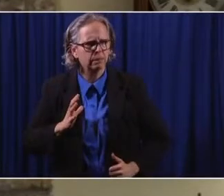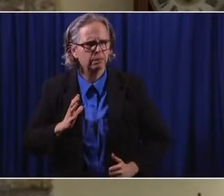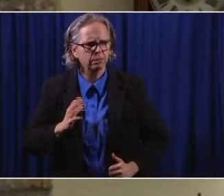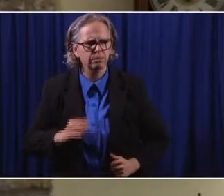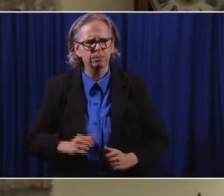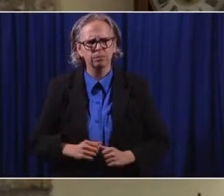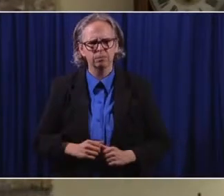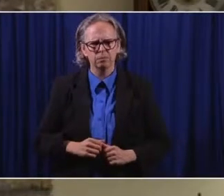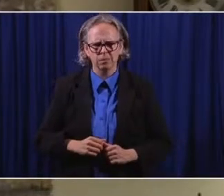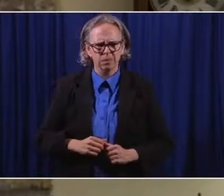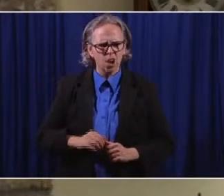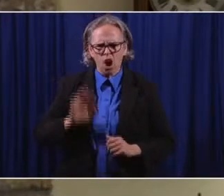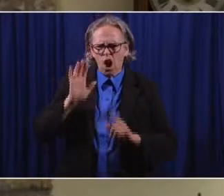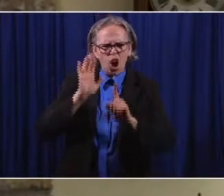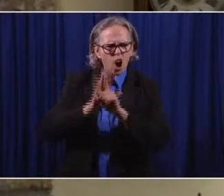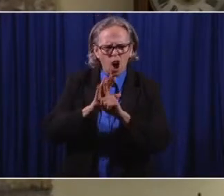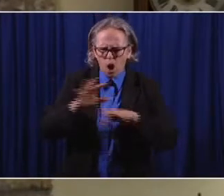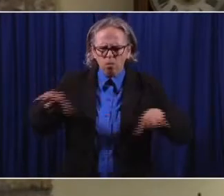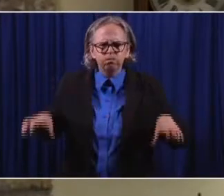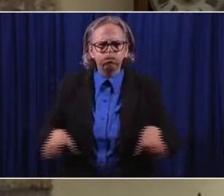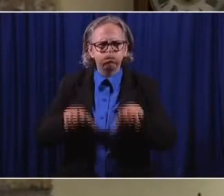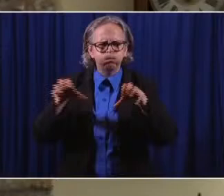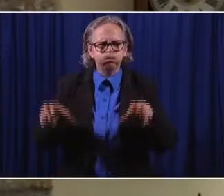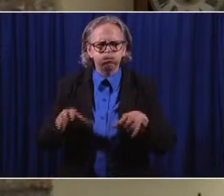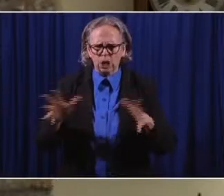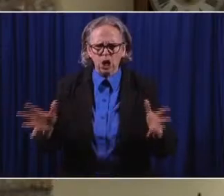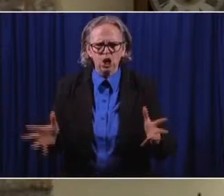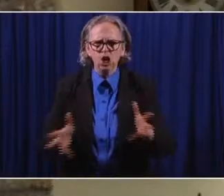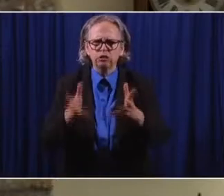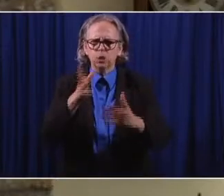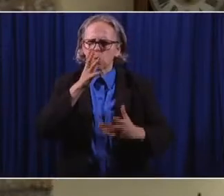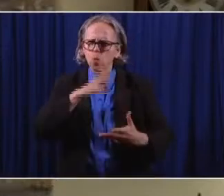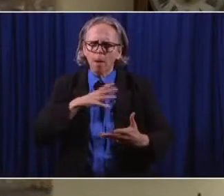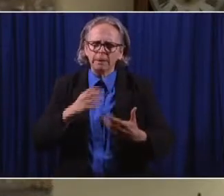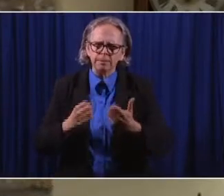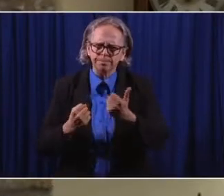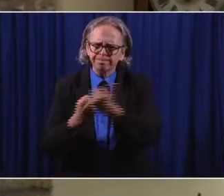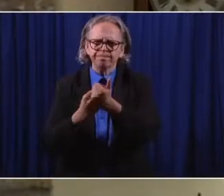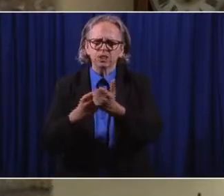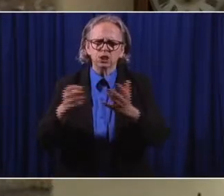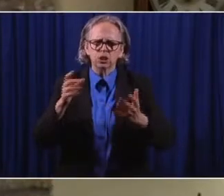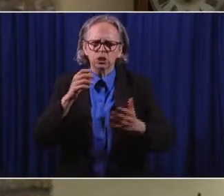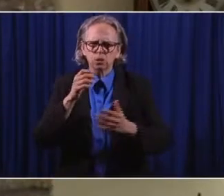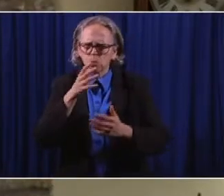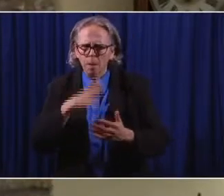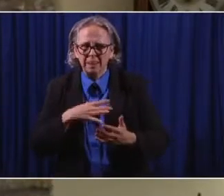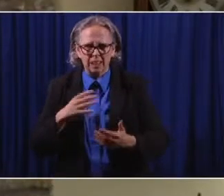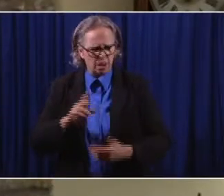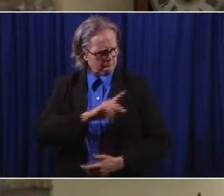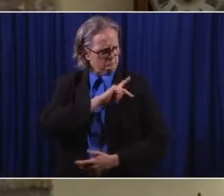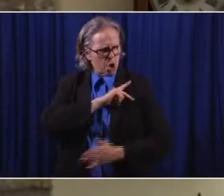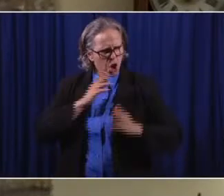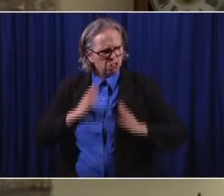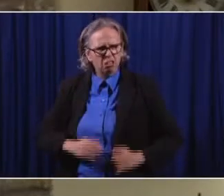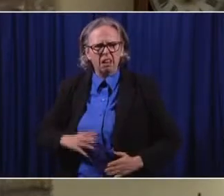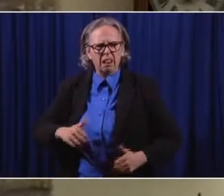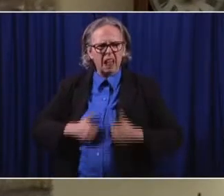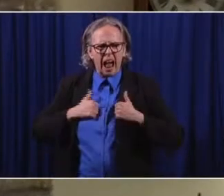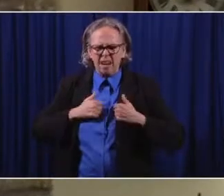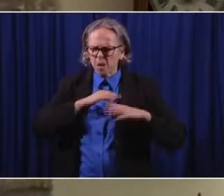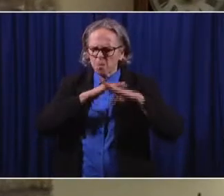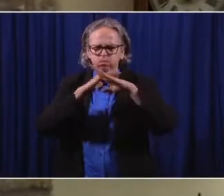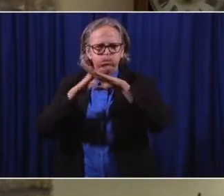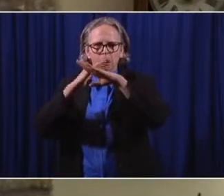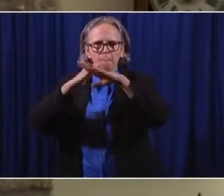to encourage women, all she did in her own personal life to break down barriers was truly